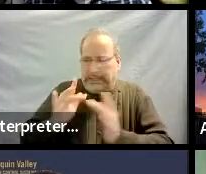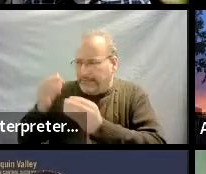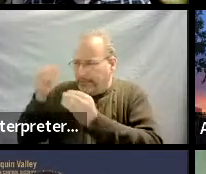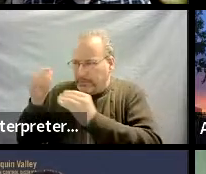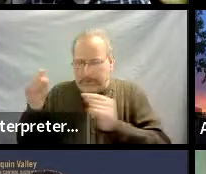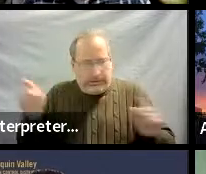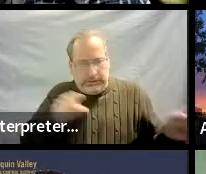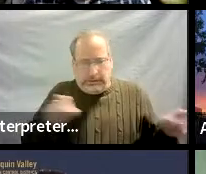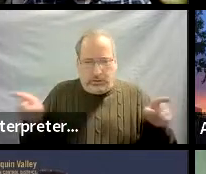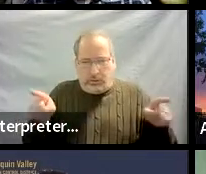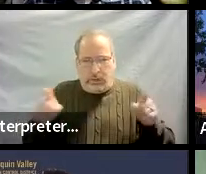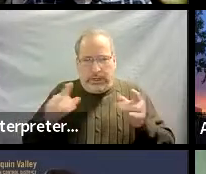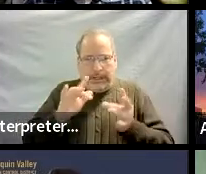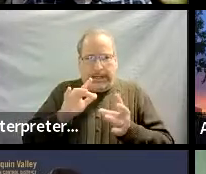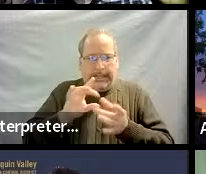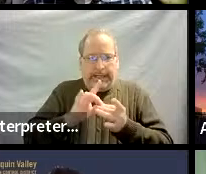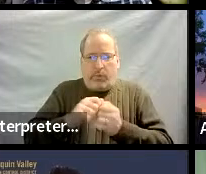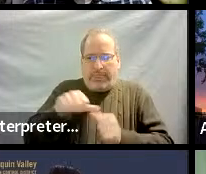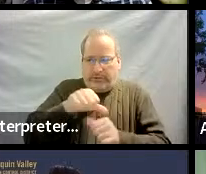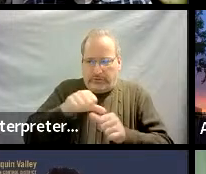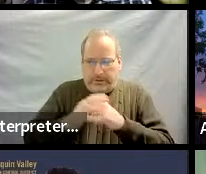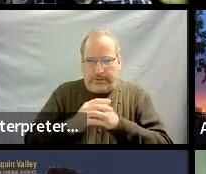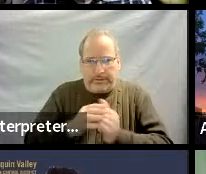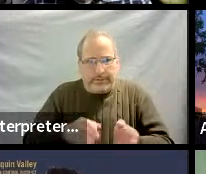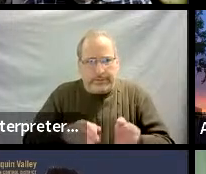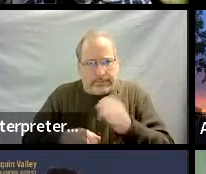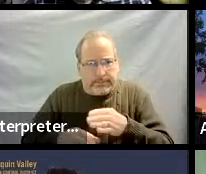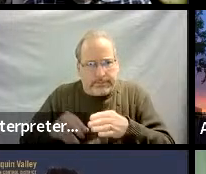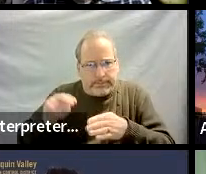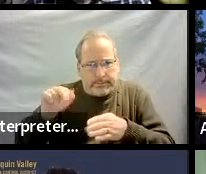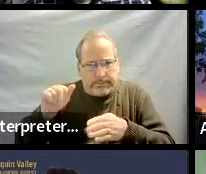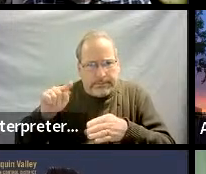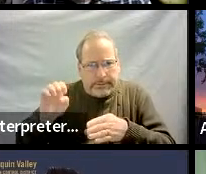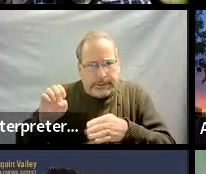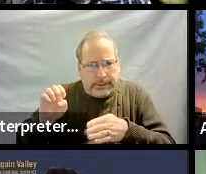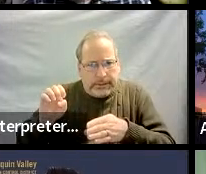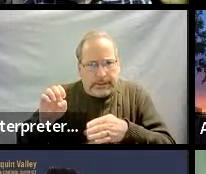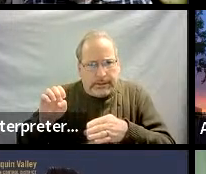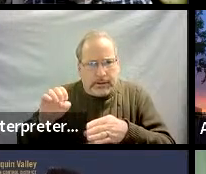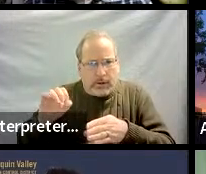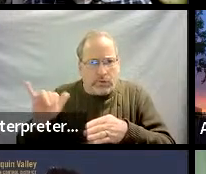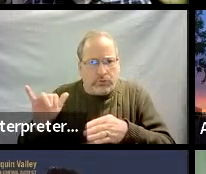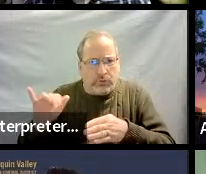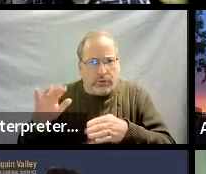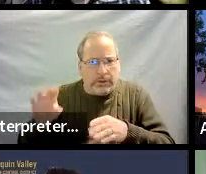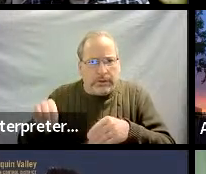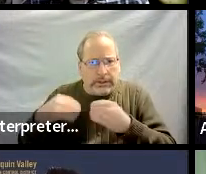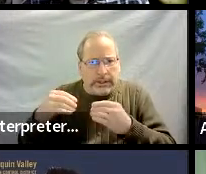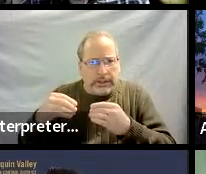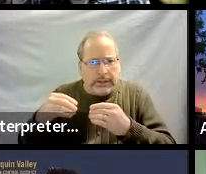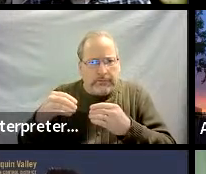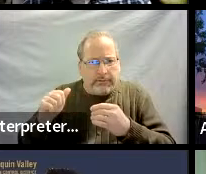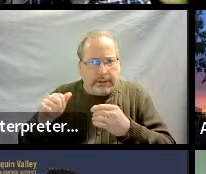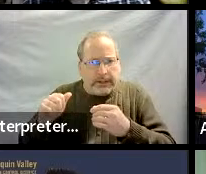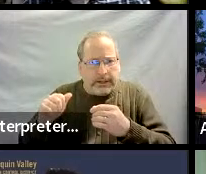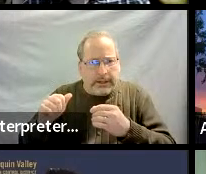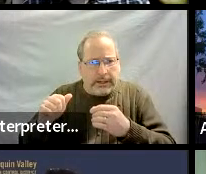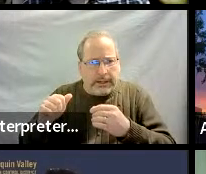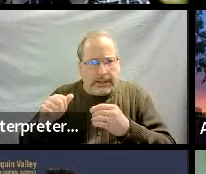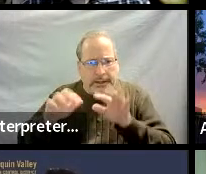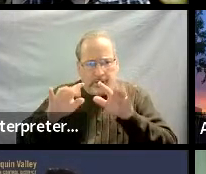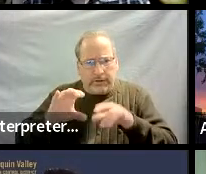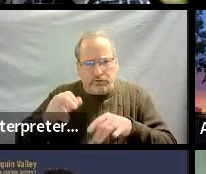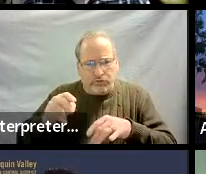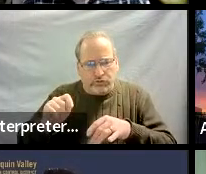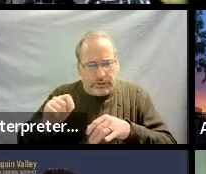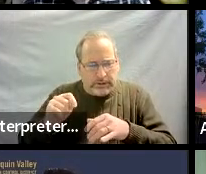with one another. Nate also provided an update here in the chat. They're trying for a couple new people